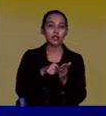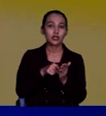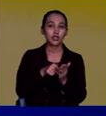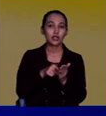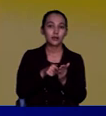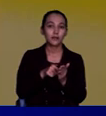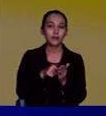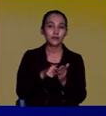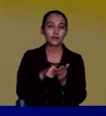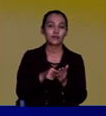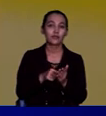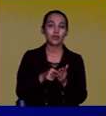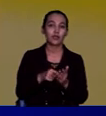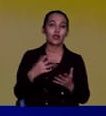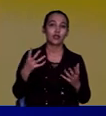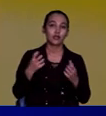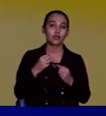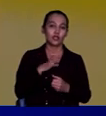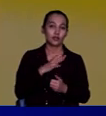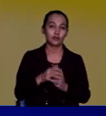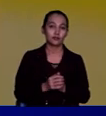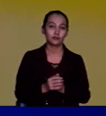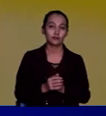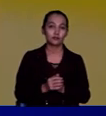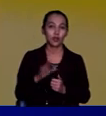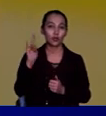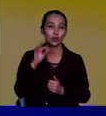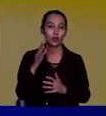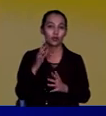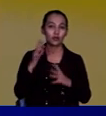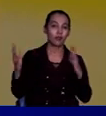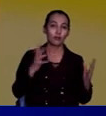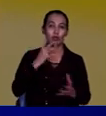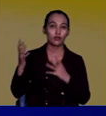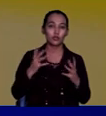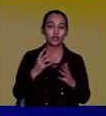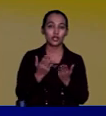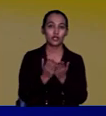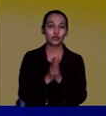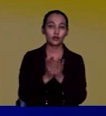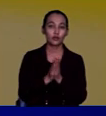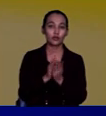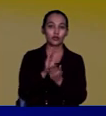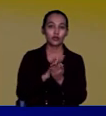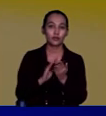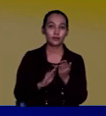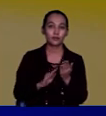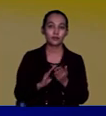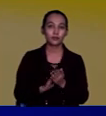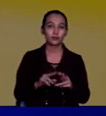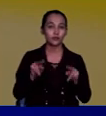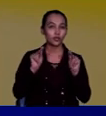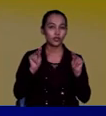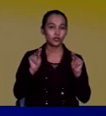olijanobligi, rahimdilligi tufayli erishdi. Lekin shamol esa asarda aytilgandek